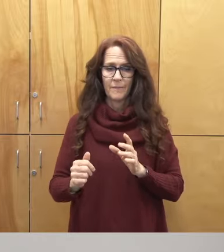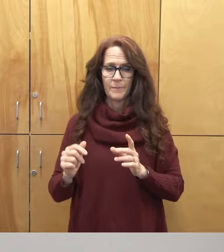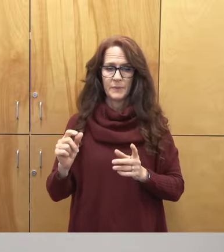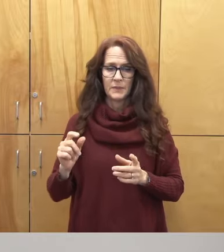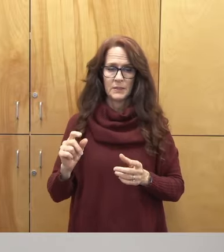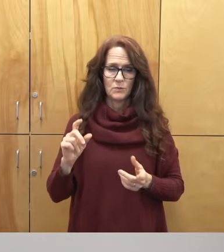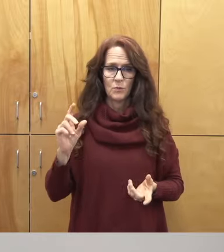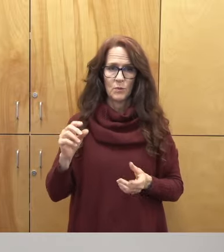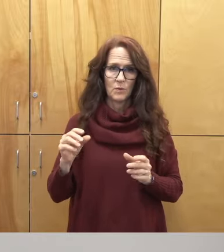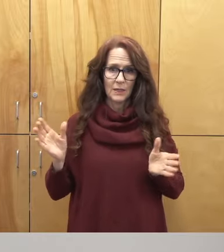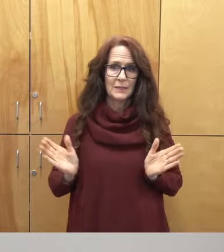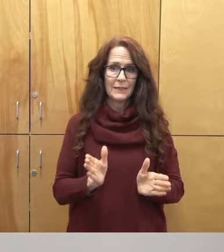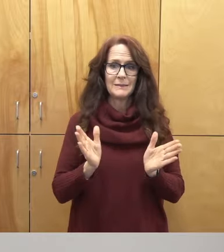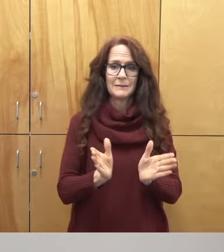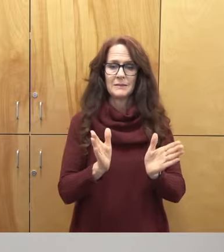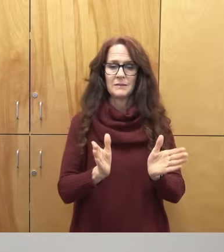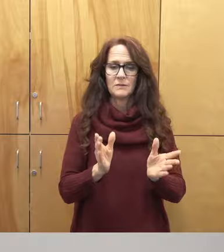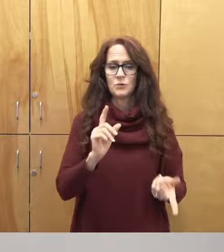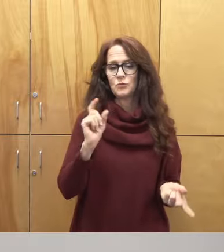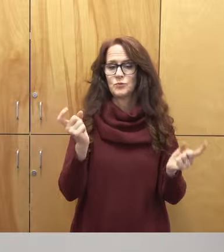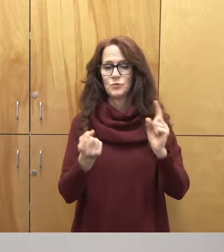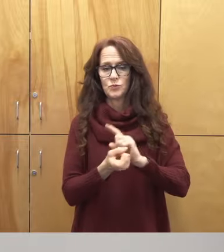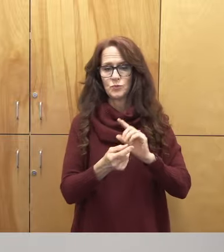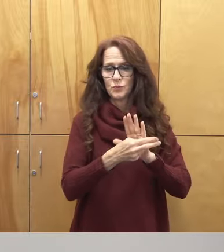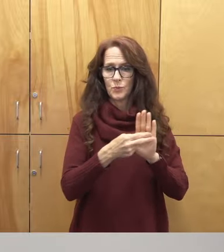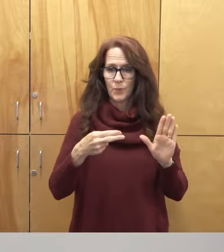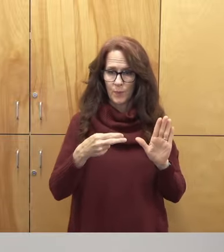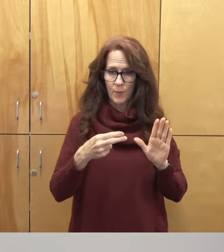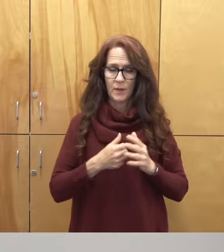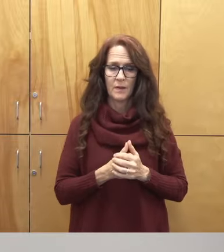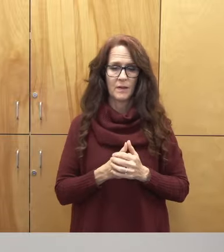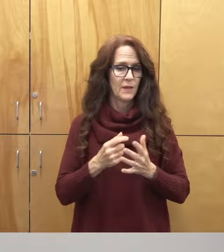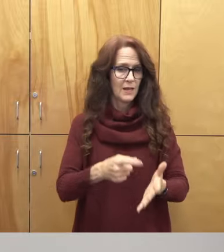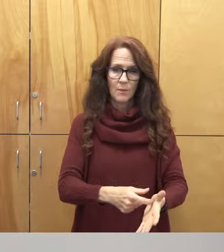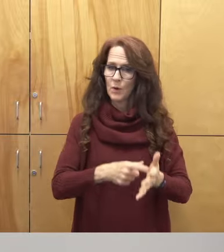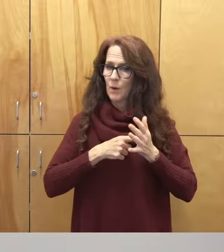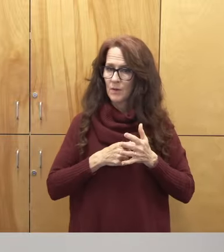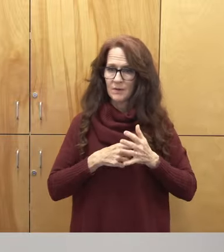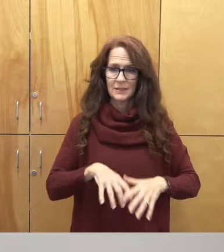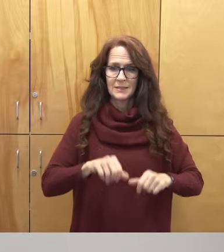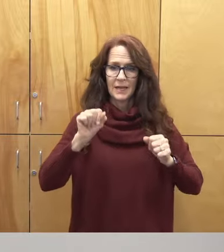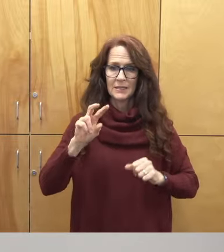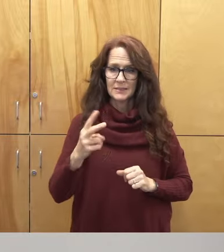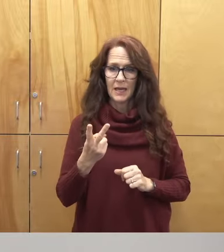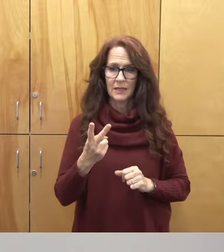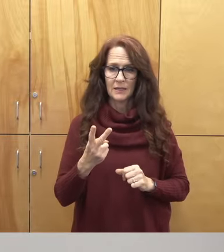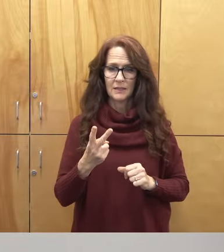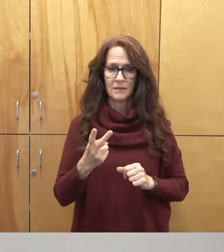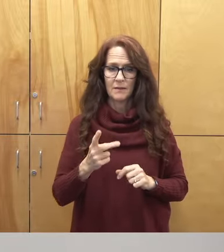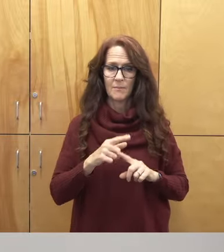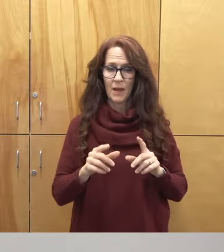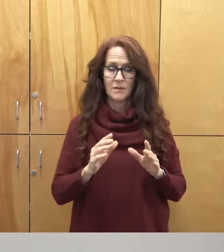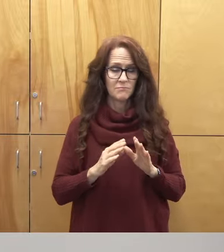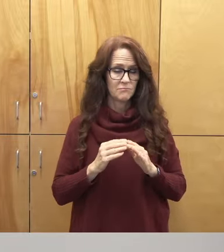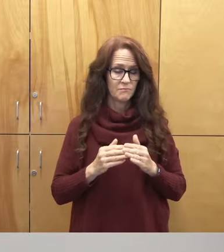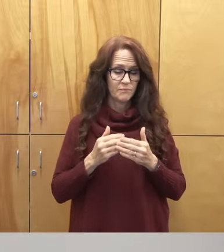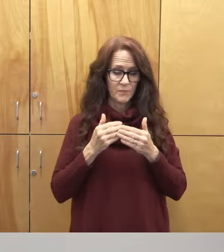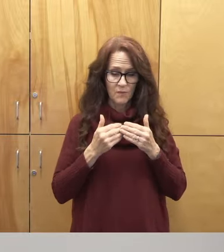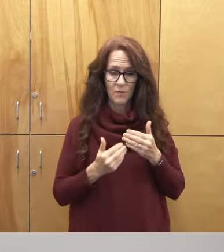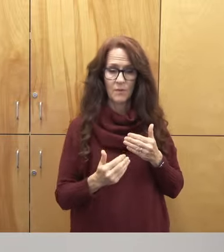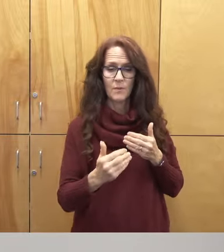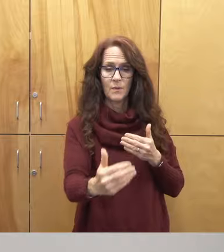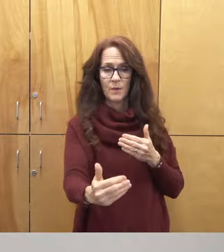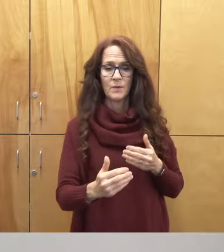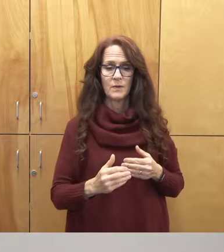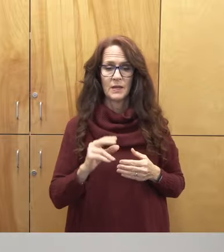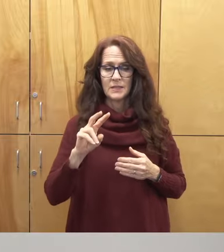reclassification. So in the past, they have not been required to take a second course. Moving forward, all secondary